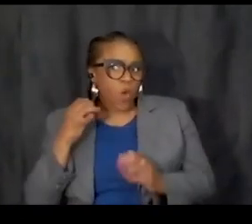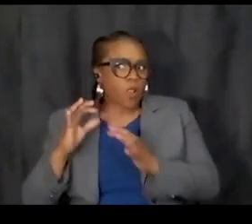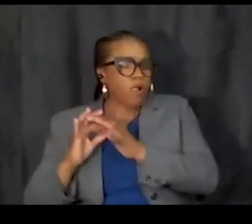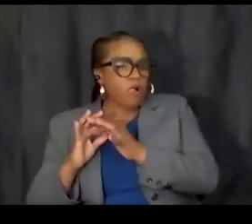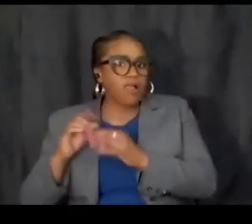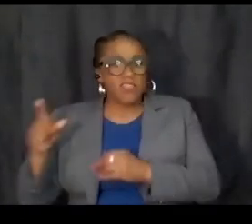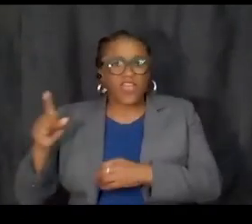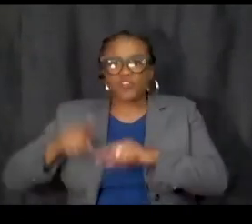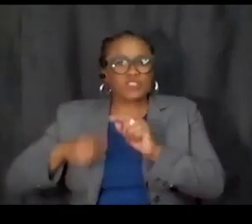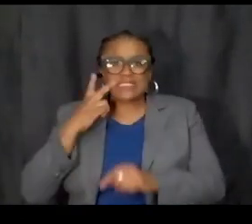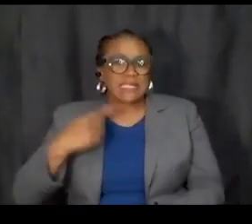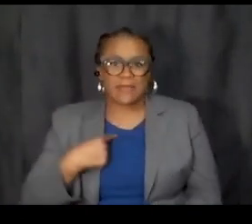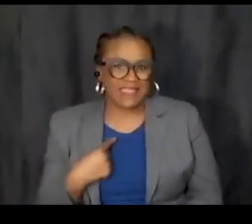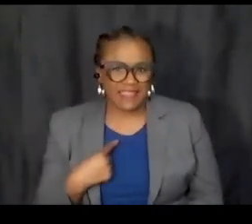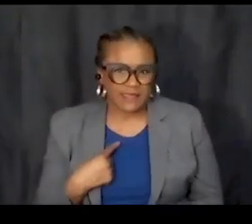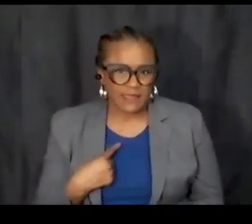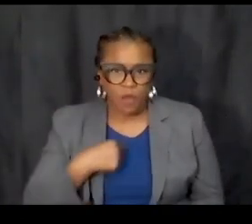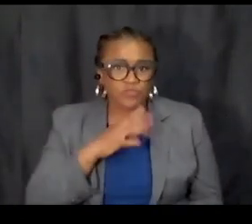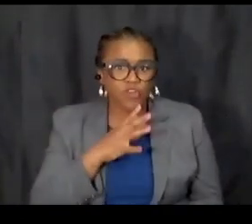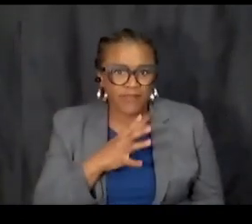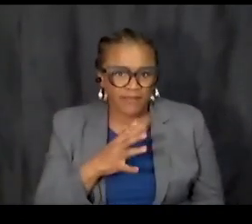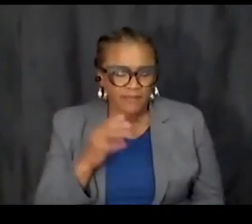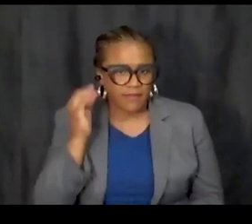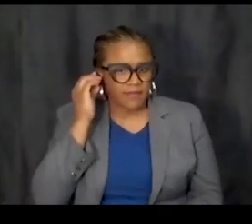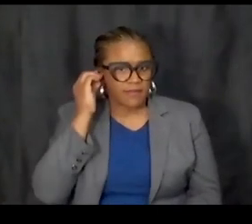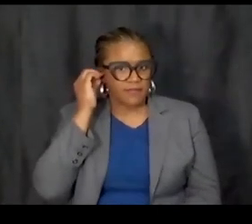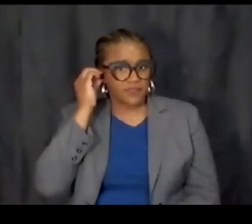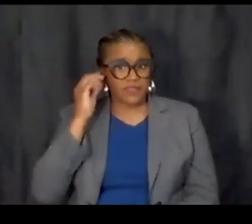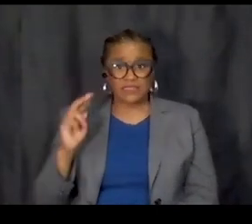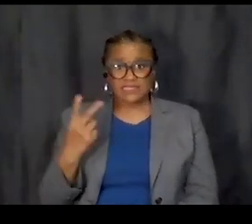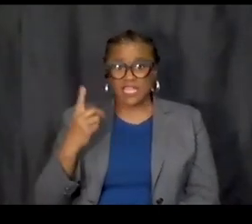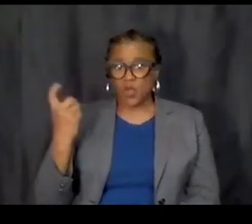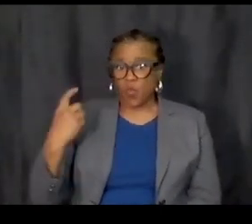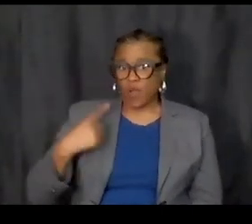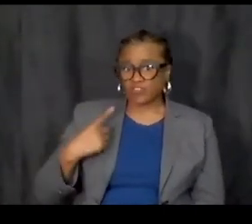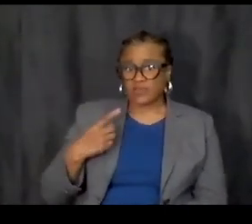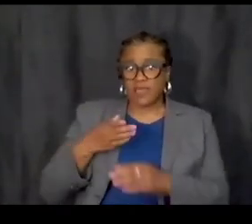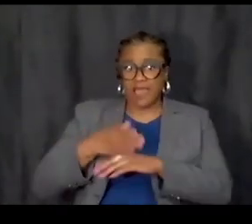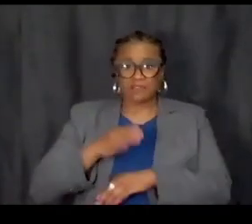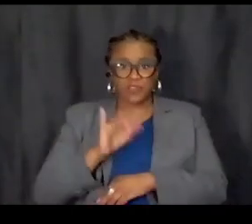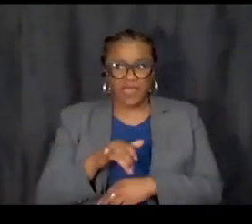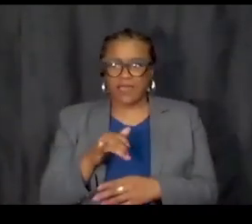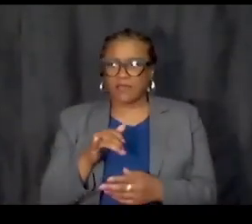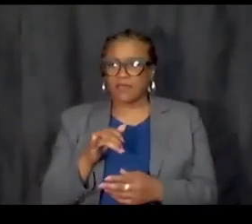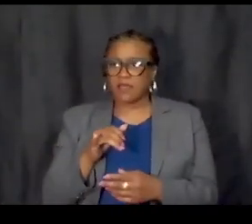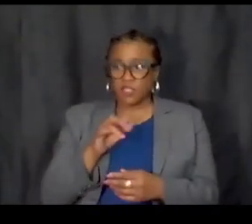they were talking. And the second question after, is this Raymond Antrobus? Yes.